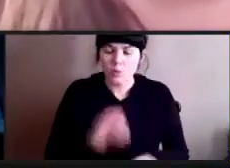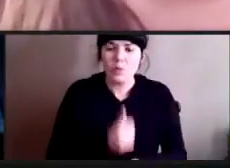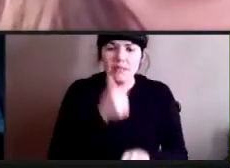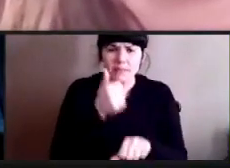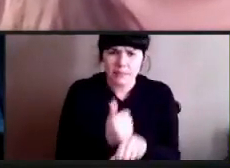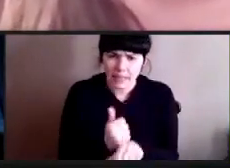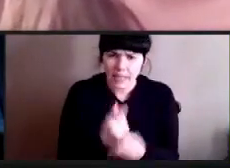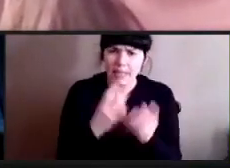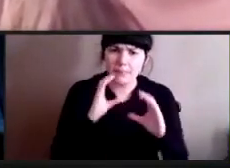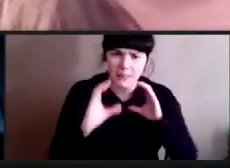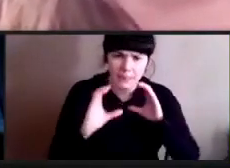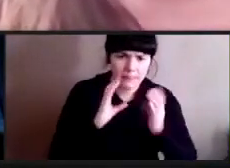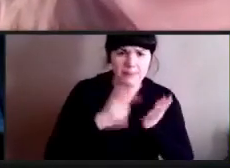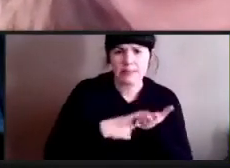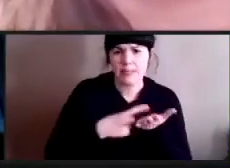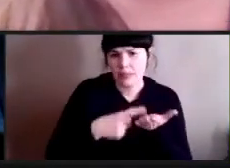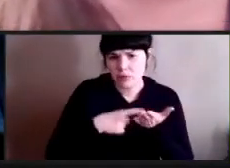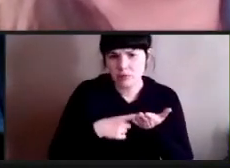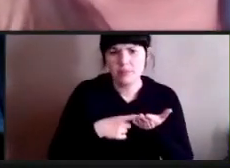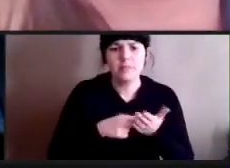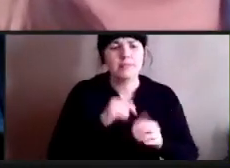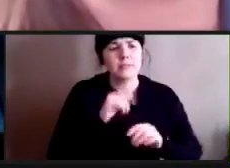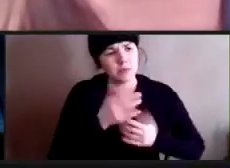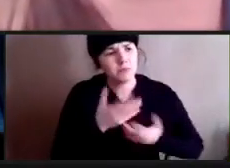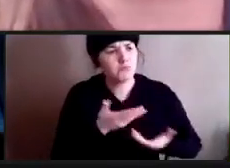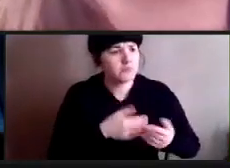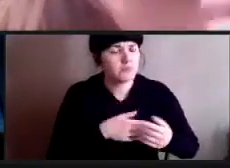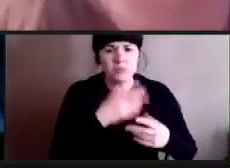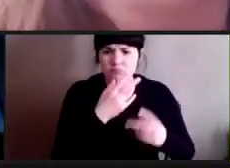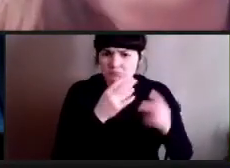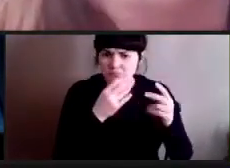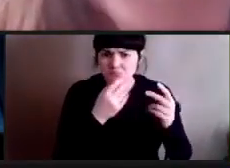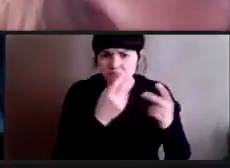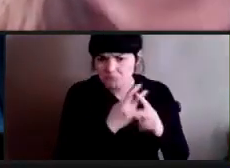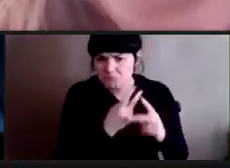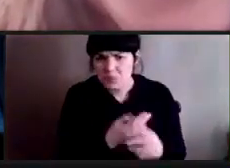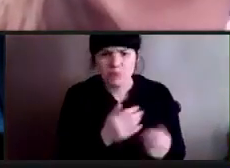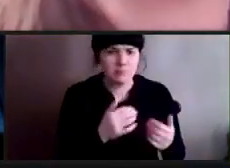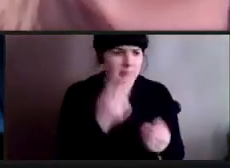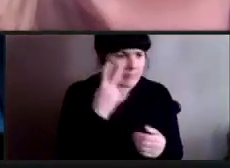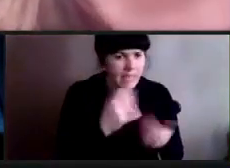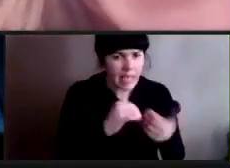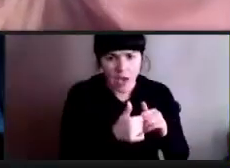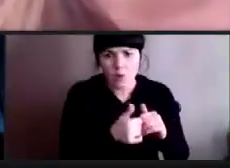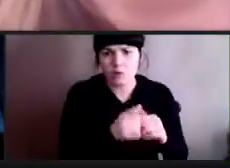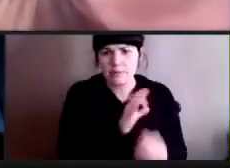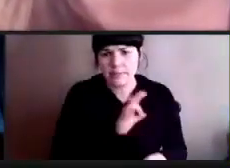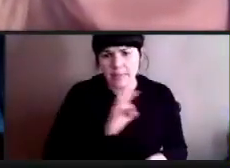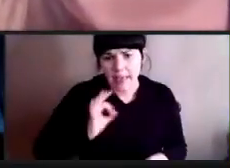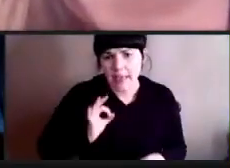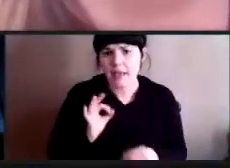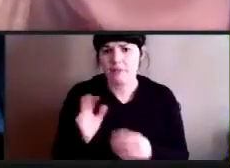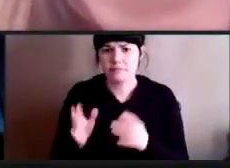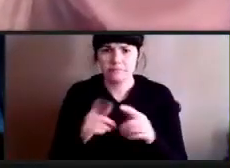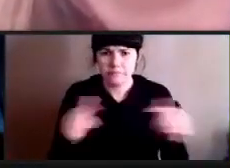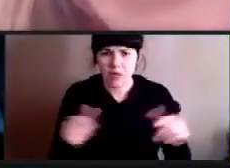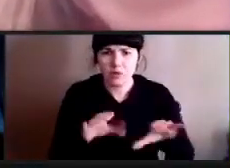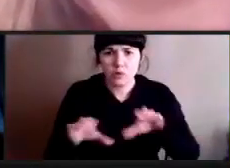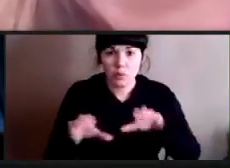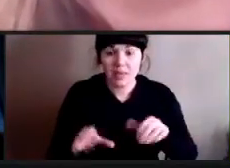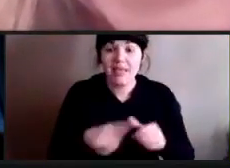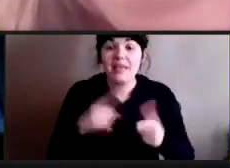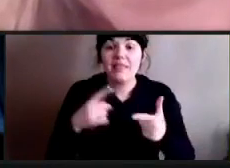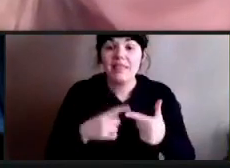and the providers to see how they're doing, but we also encourage them to go ahead and turn around and ask it, to the students and have the students build the skills